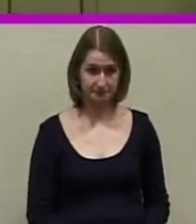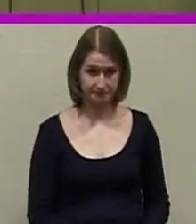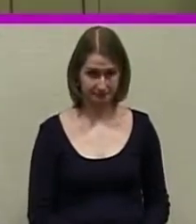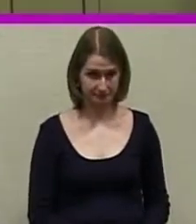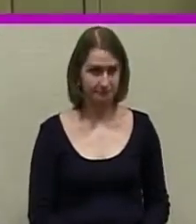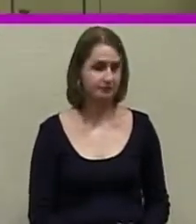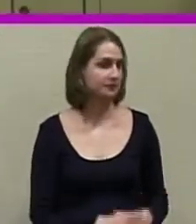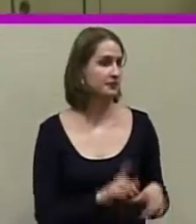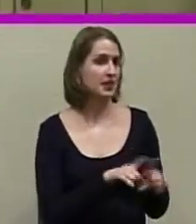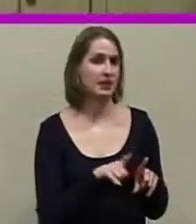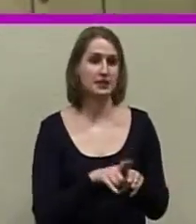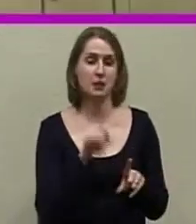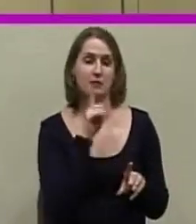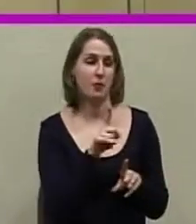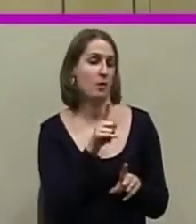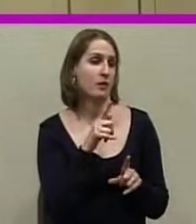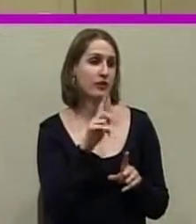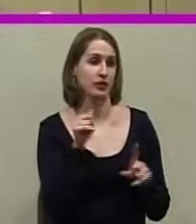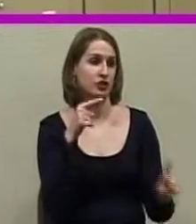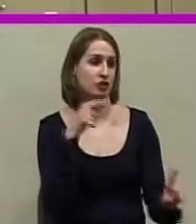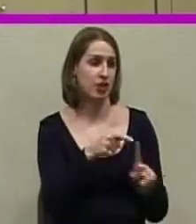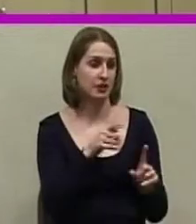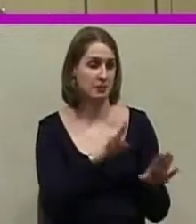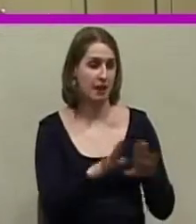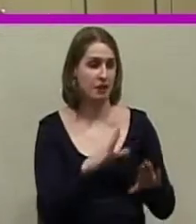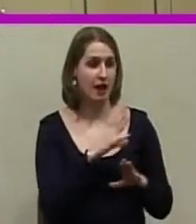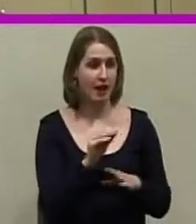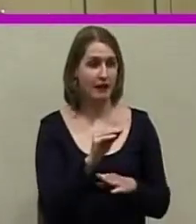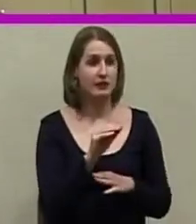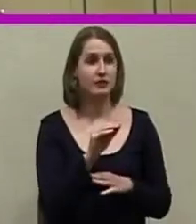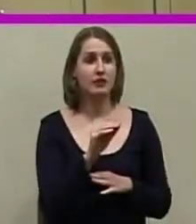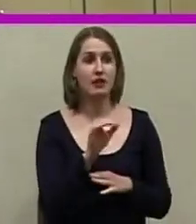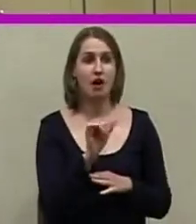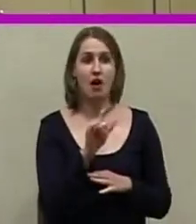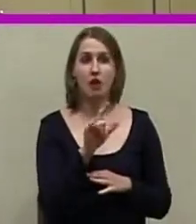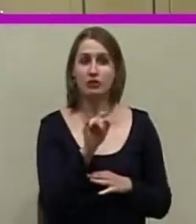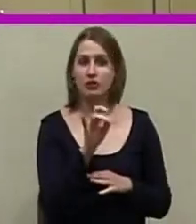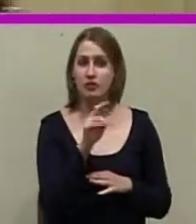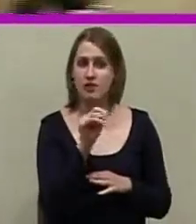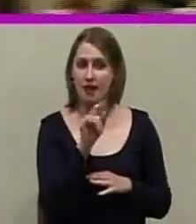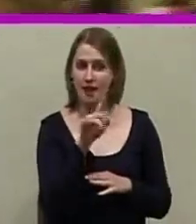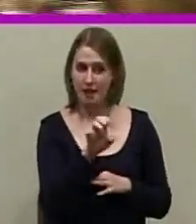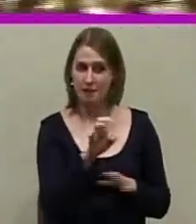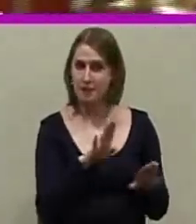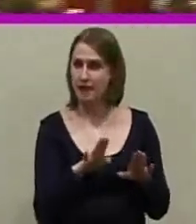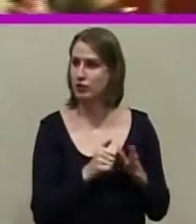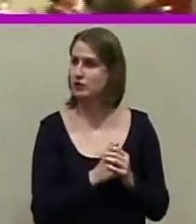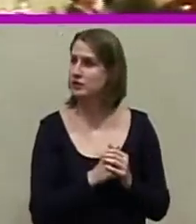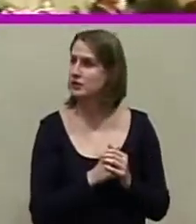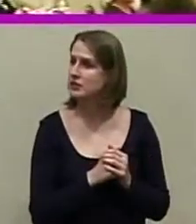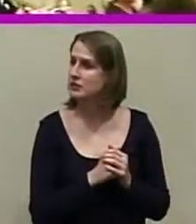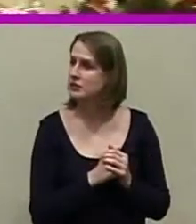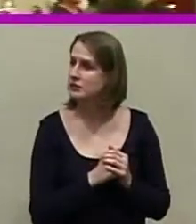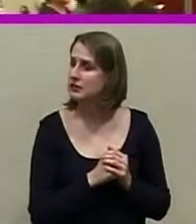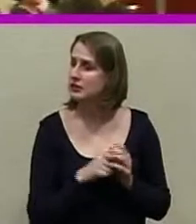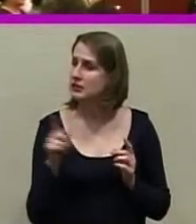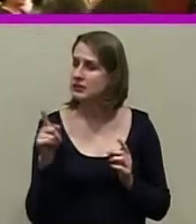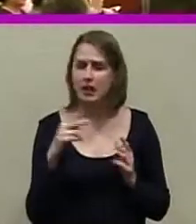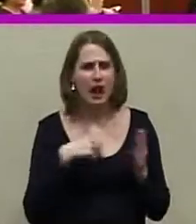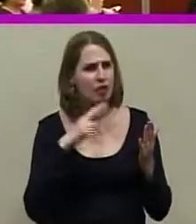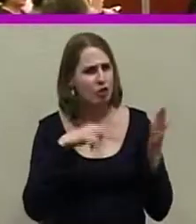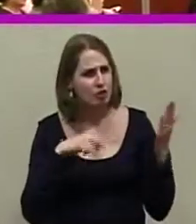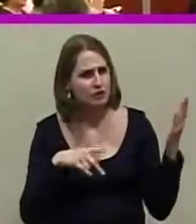Same kind of thing around the target behavior and around the alternate behavior. I think this idea of scanning through the teacher interviews, it seems to me it would be